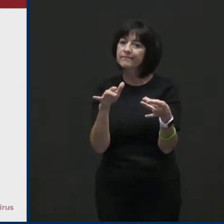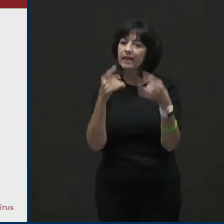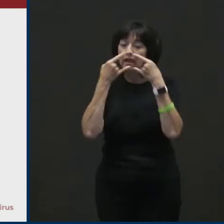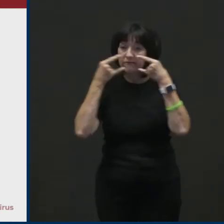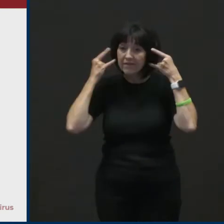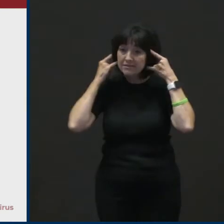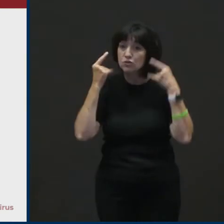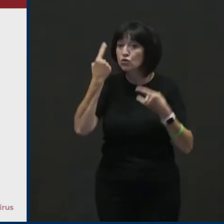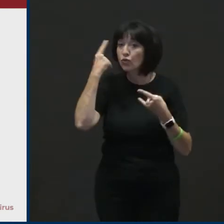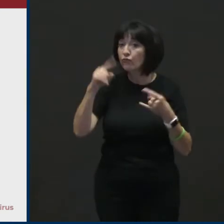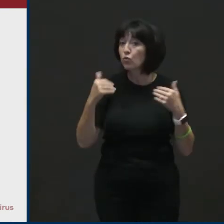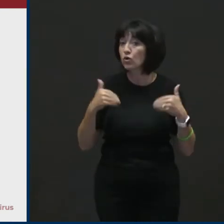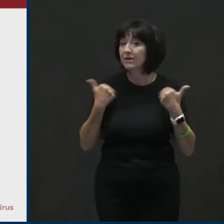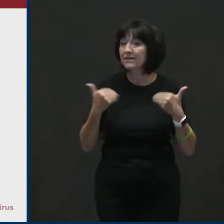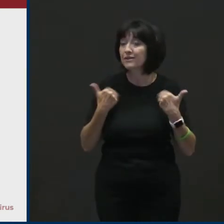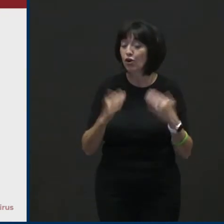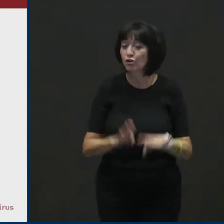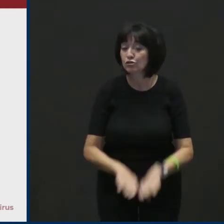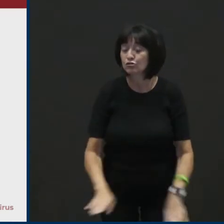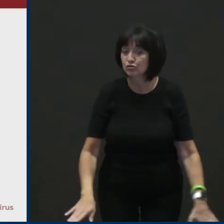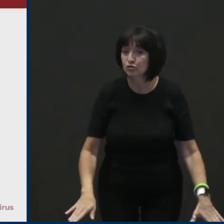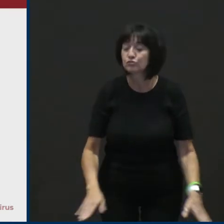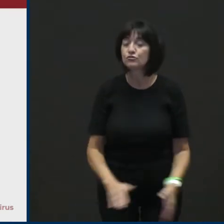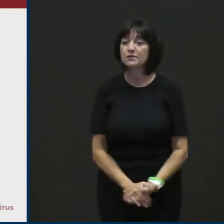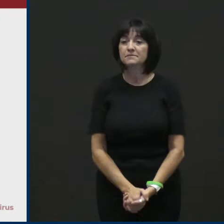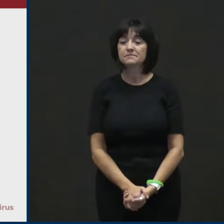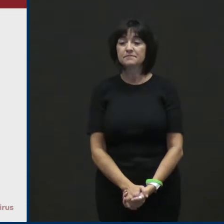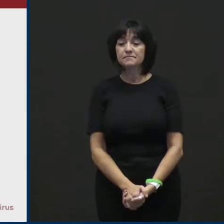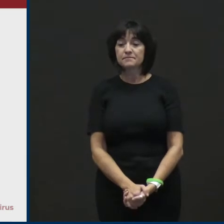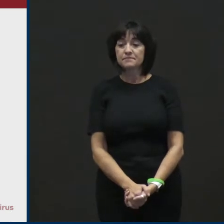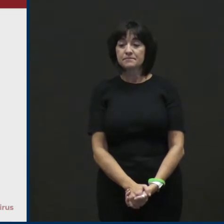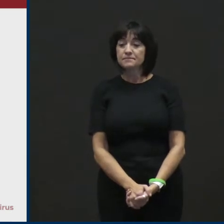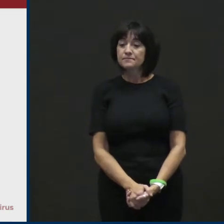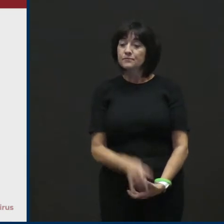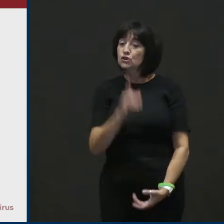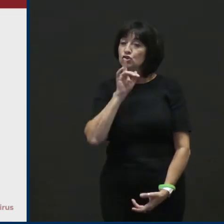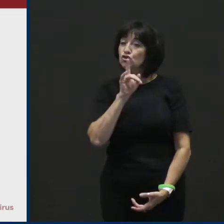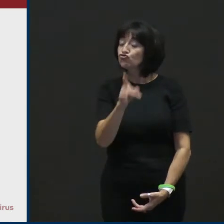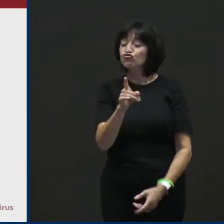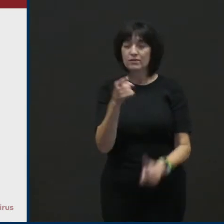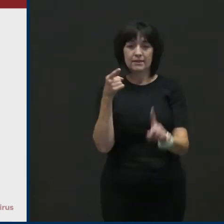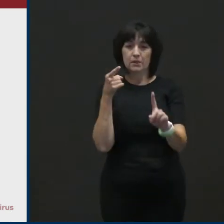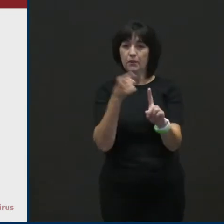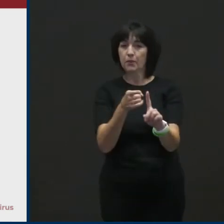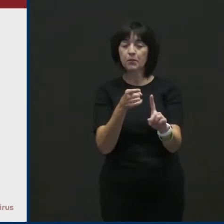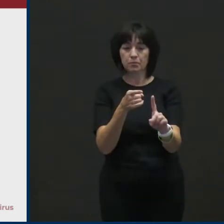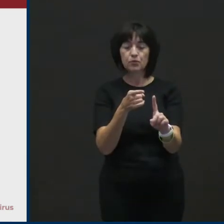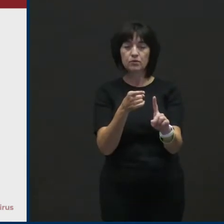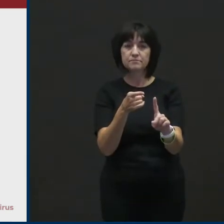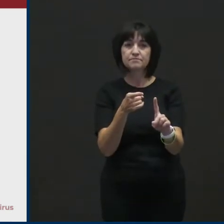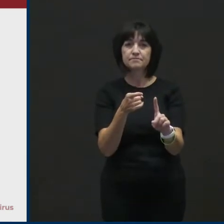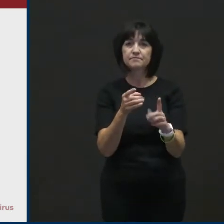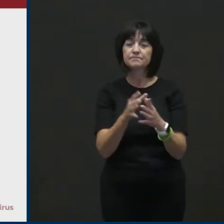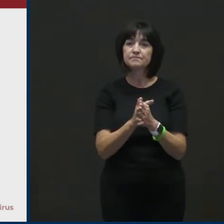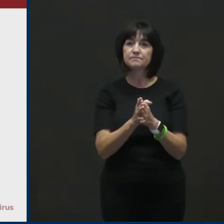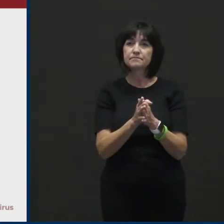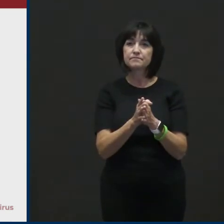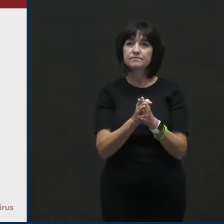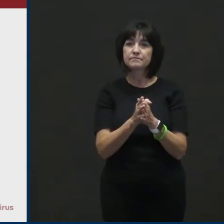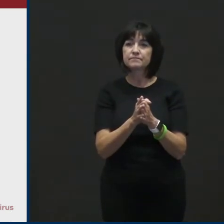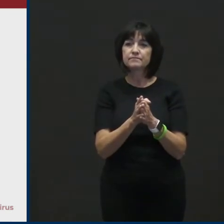younger children. So really, the rationale for that is